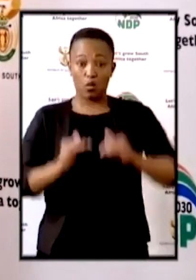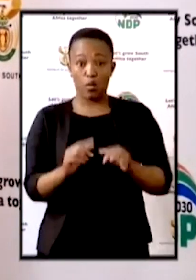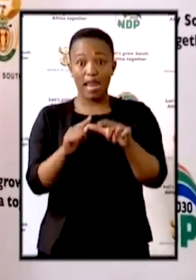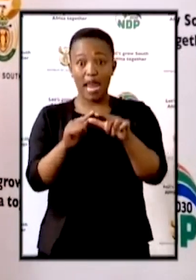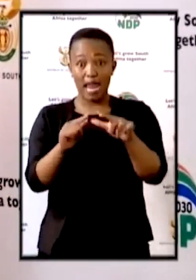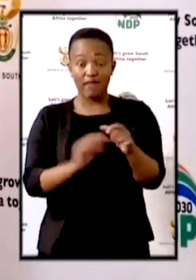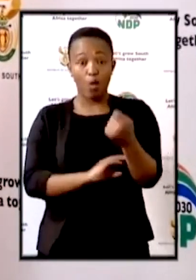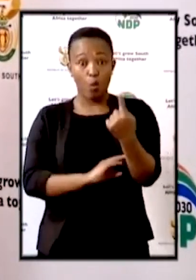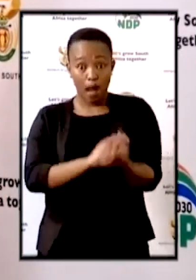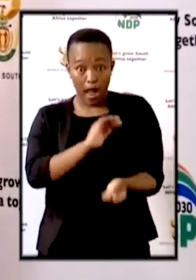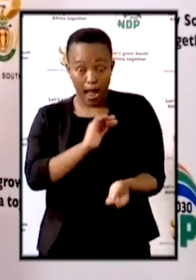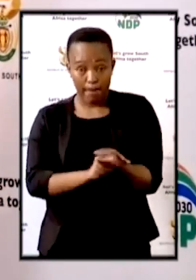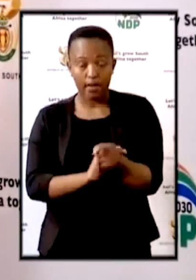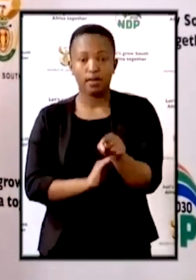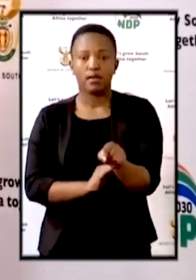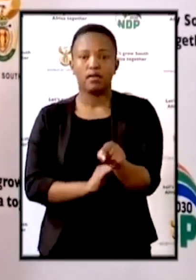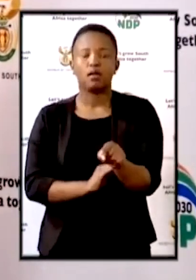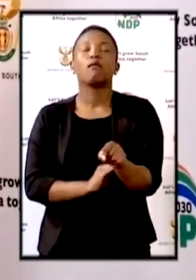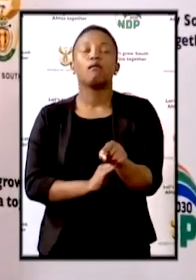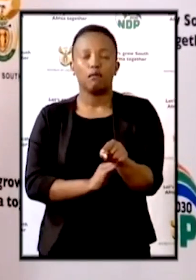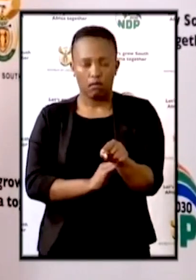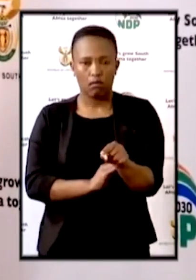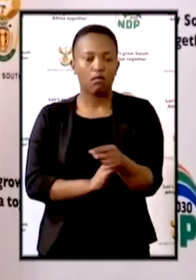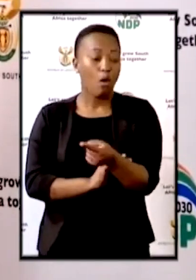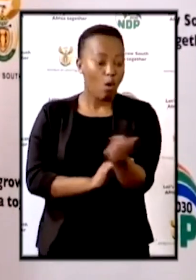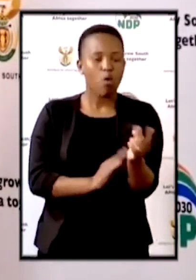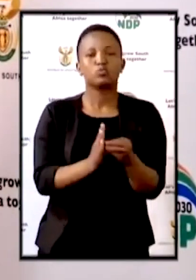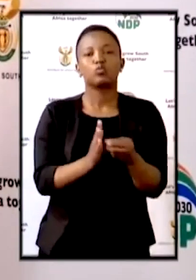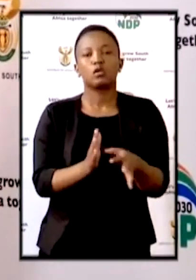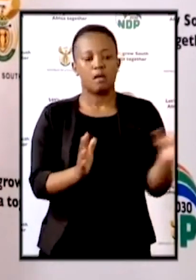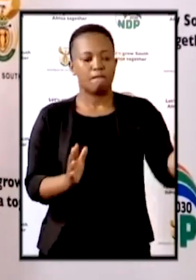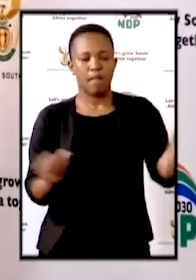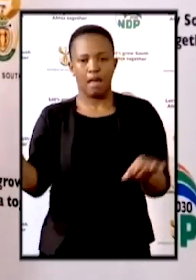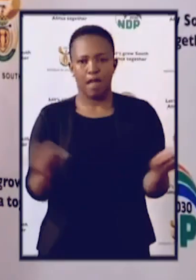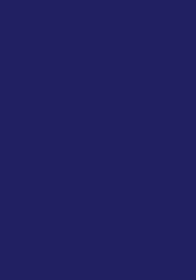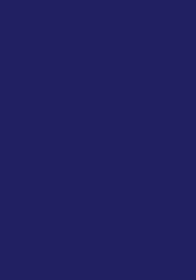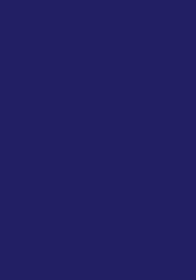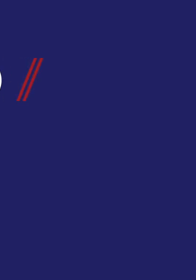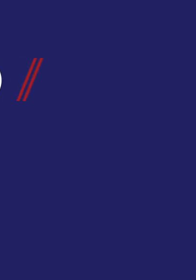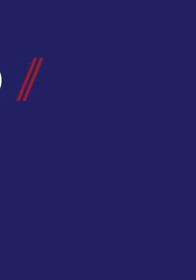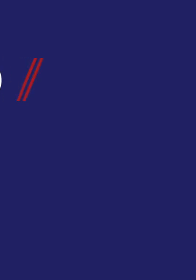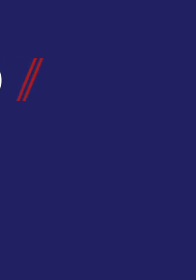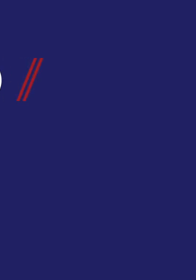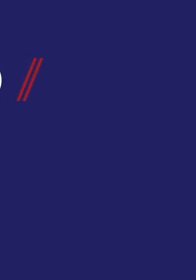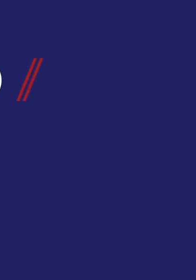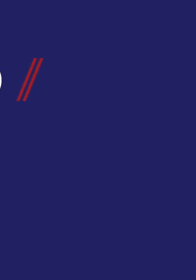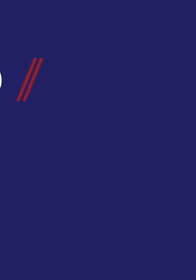1, will 100% of the students be back to campuses.